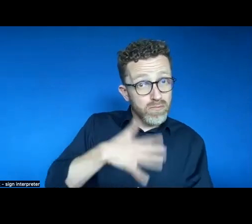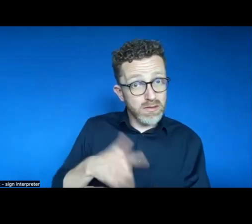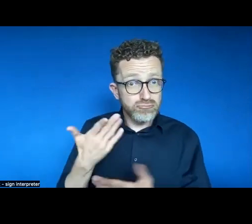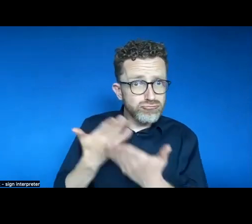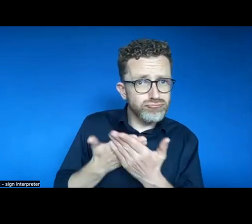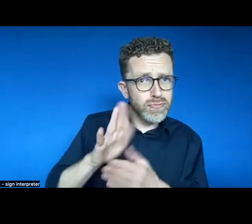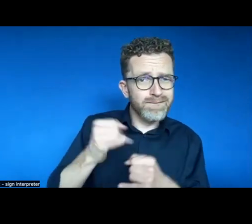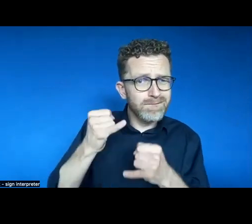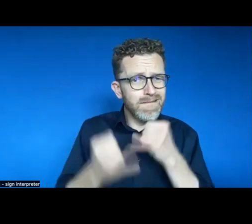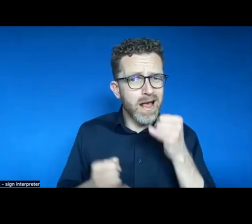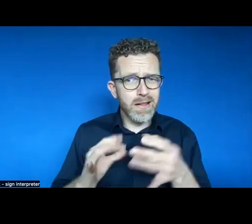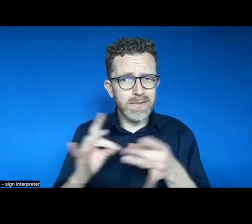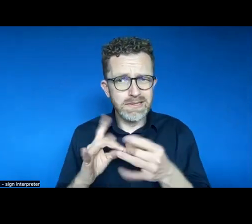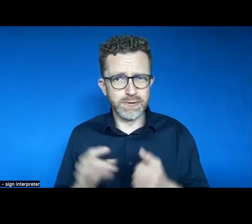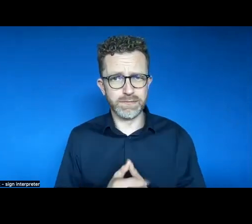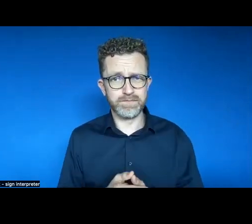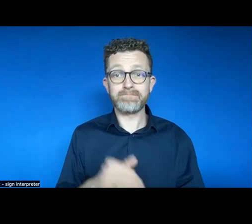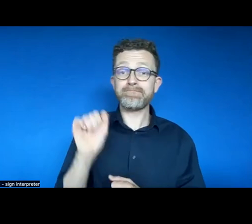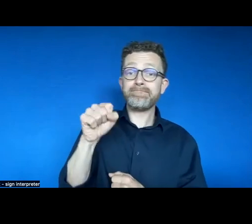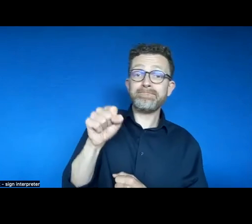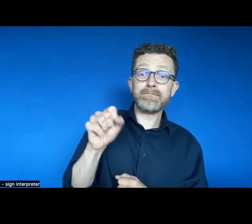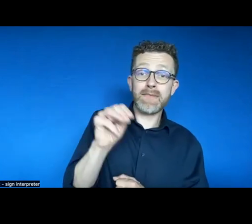the institutionalization, the DI, yes,